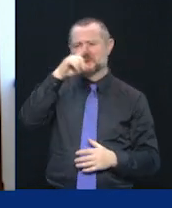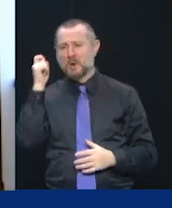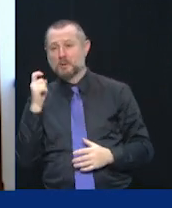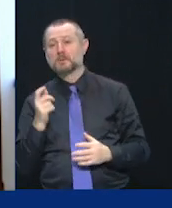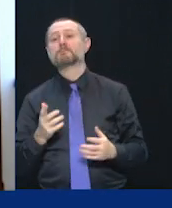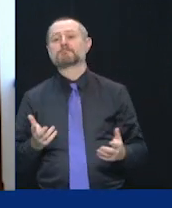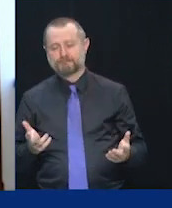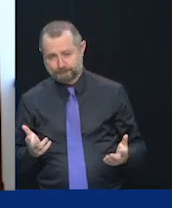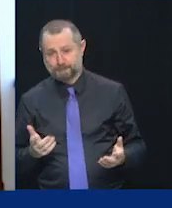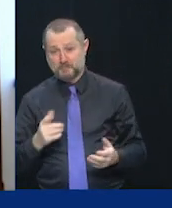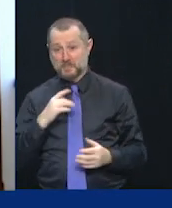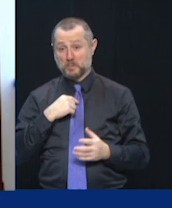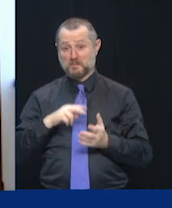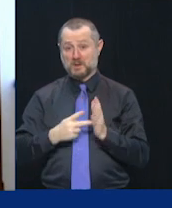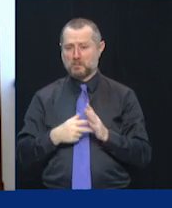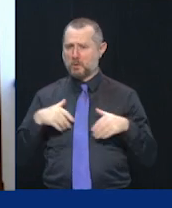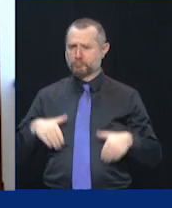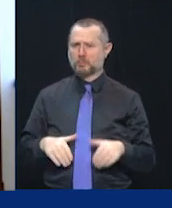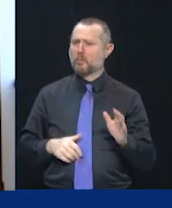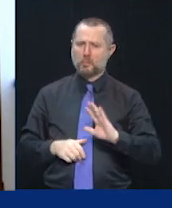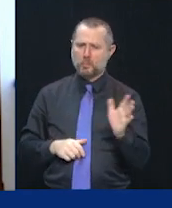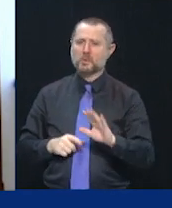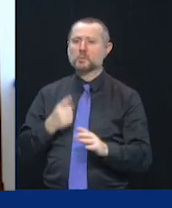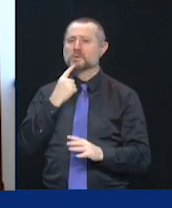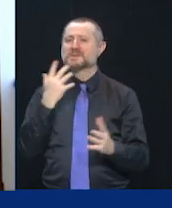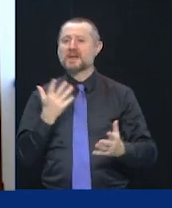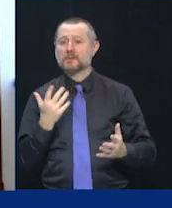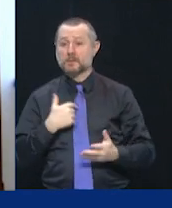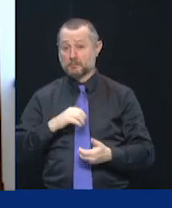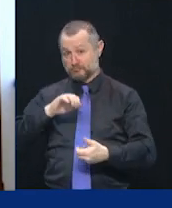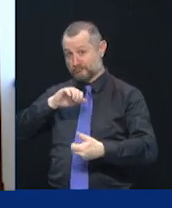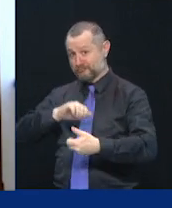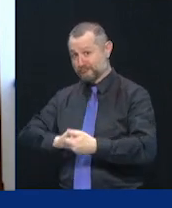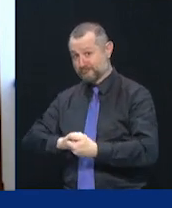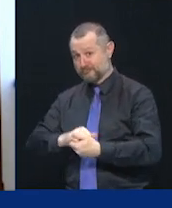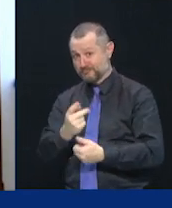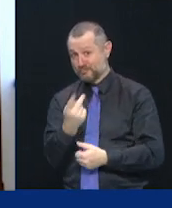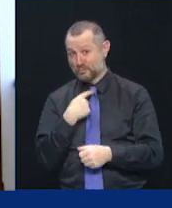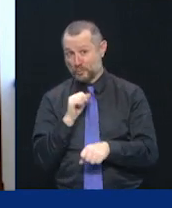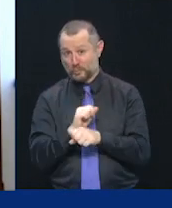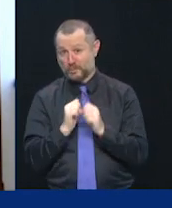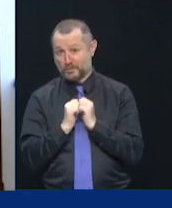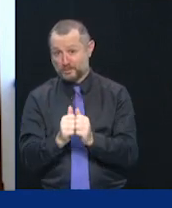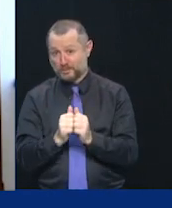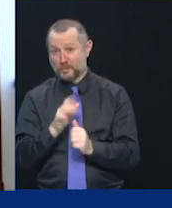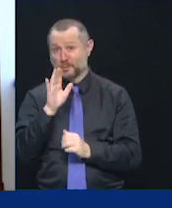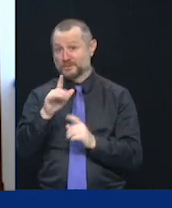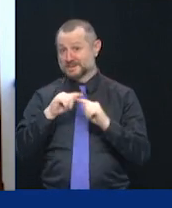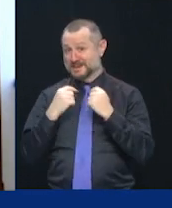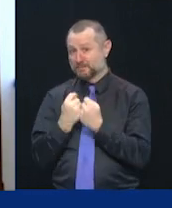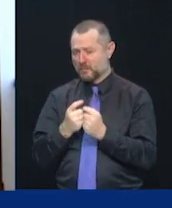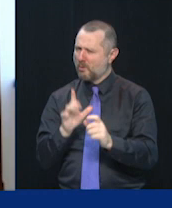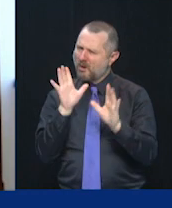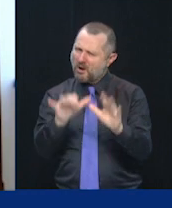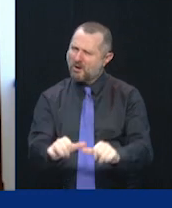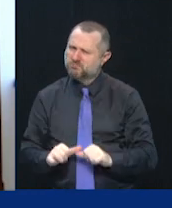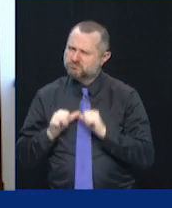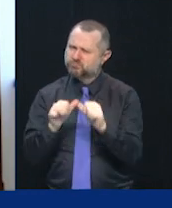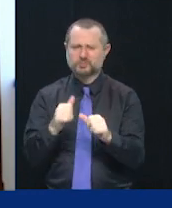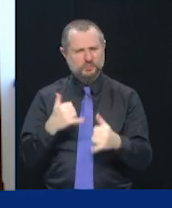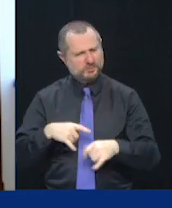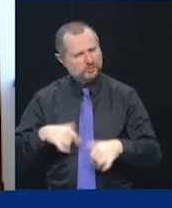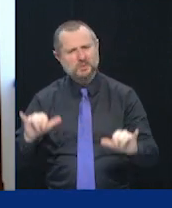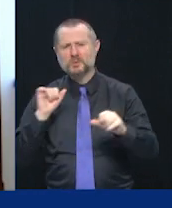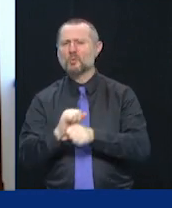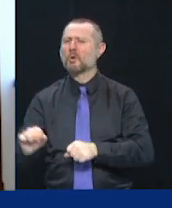but I want to echo what you've said. The partnership with you personally, with your team, continues as strong as it has ever been, and it